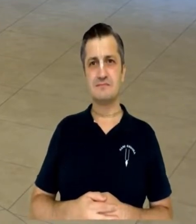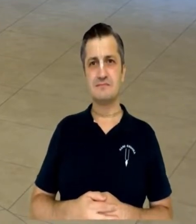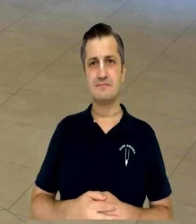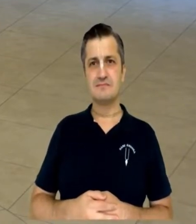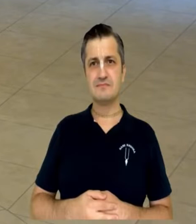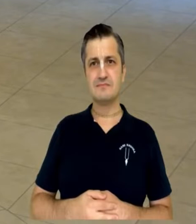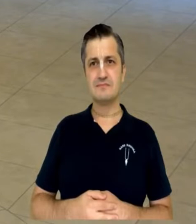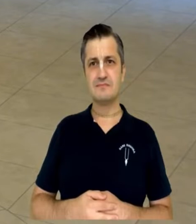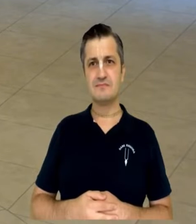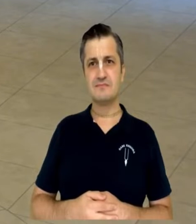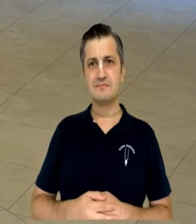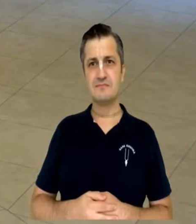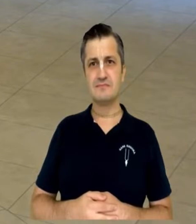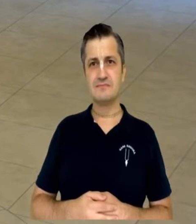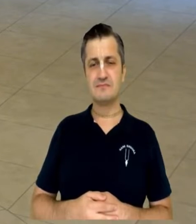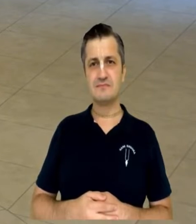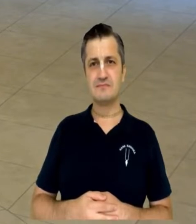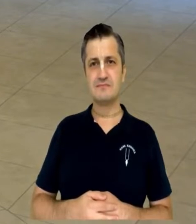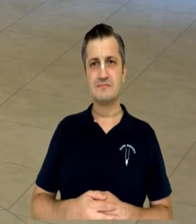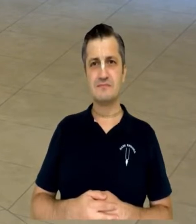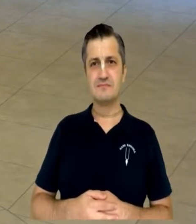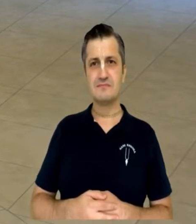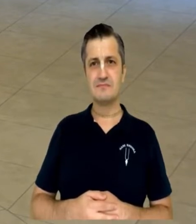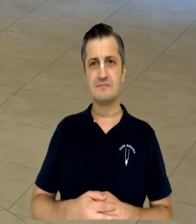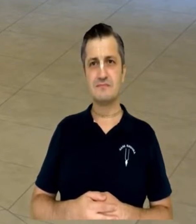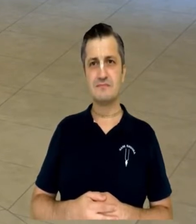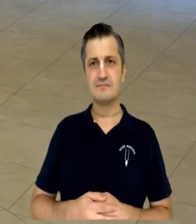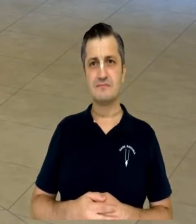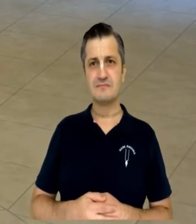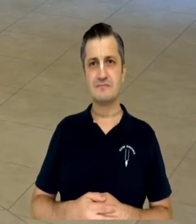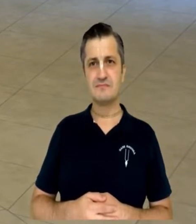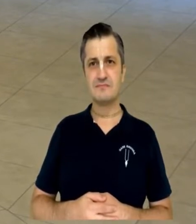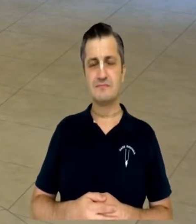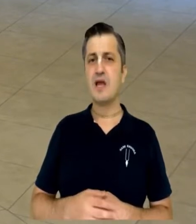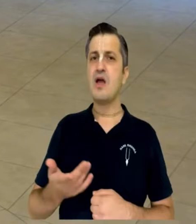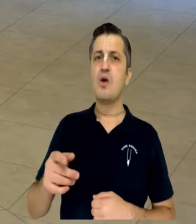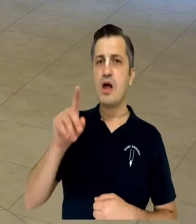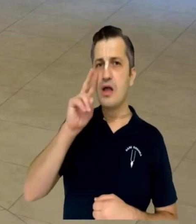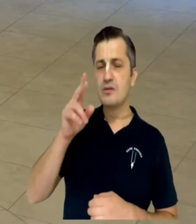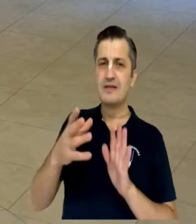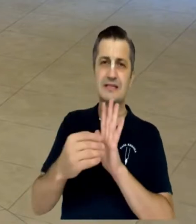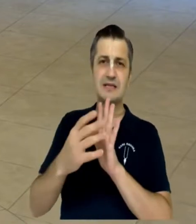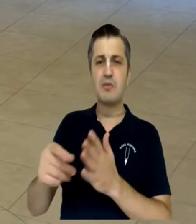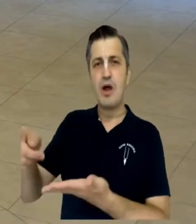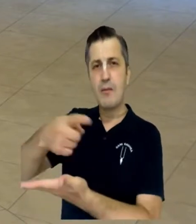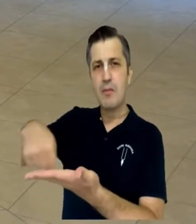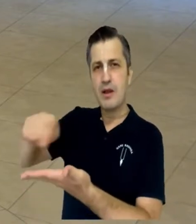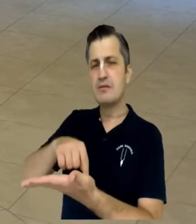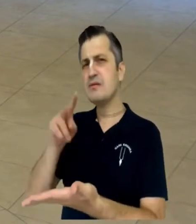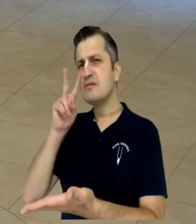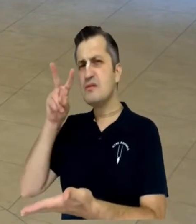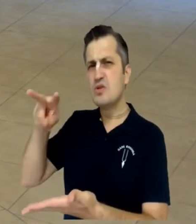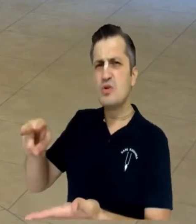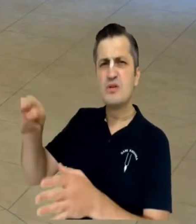I'm not really sure, but I think it could be halva. And you think like, okay, I think there's some halva there on this plate. So then